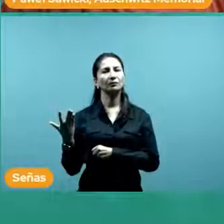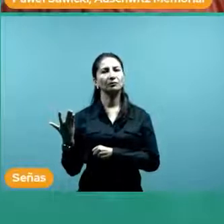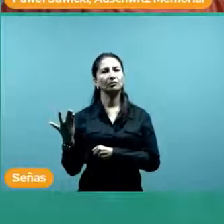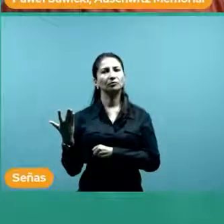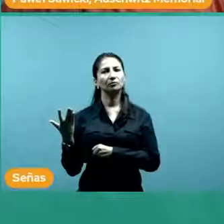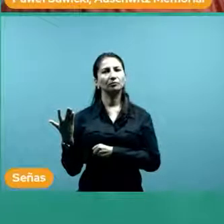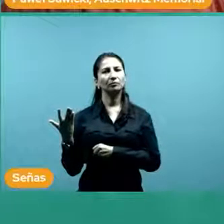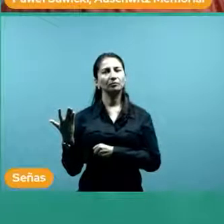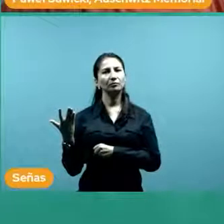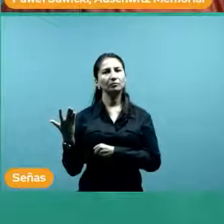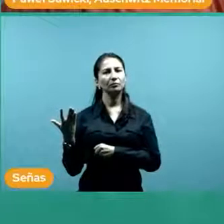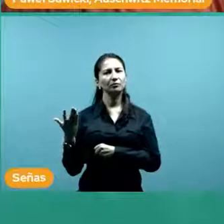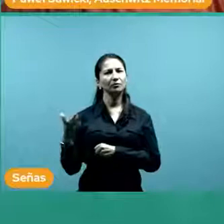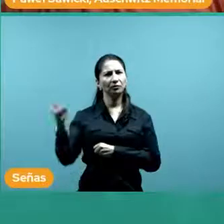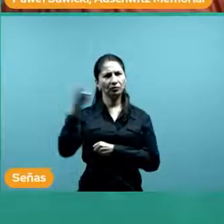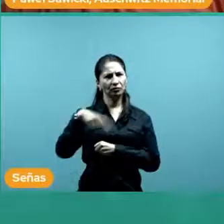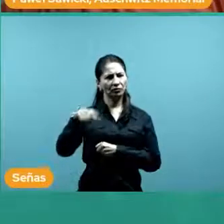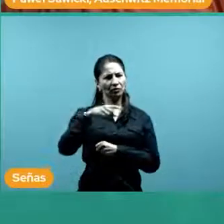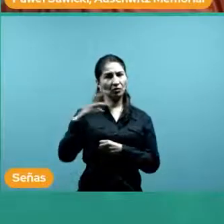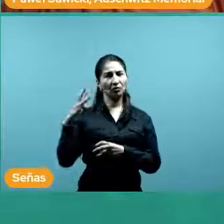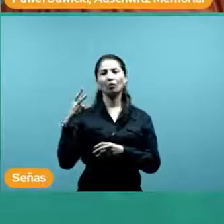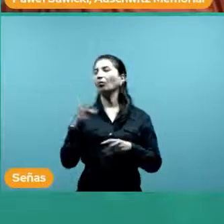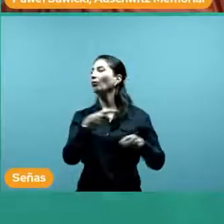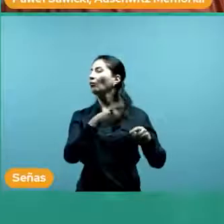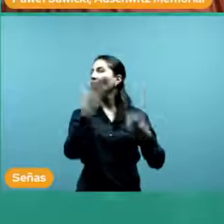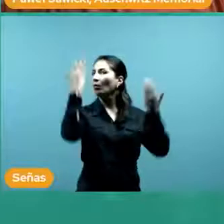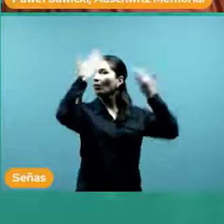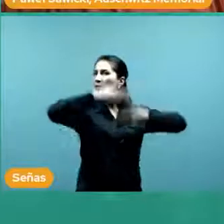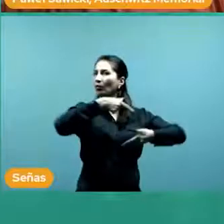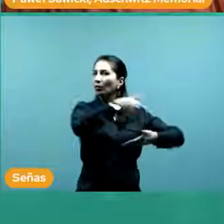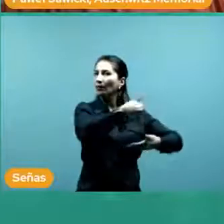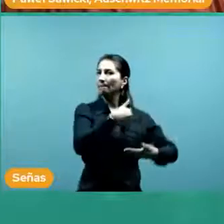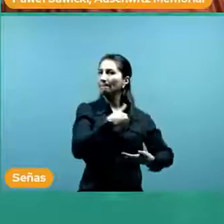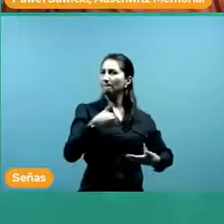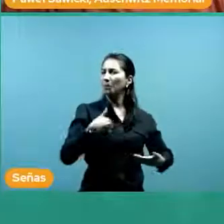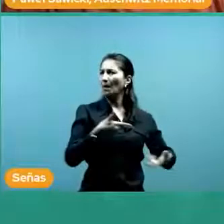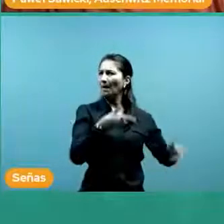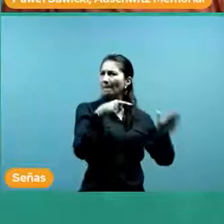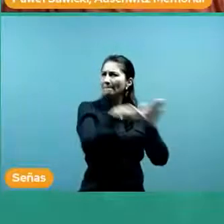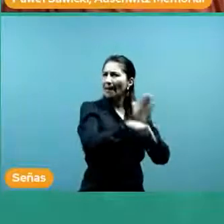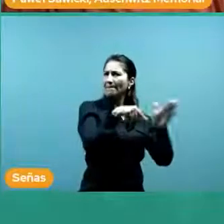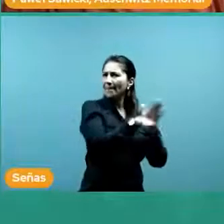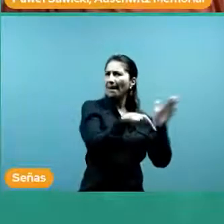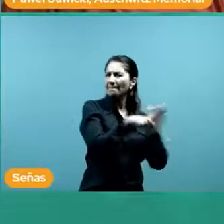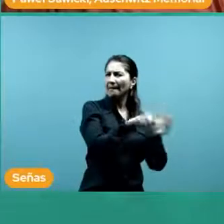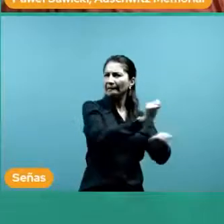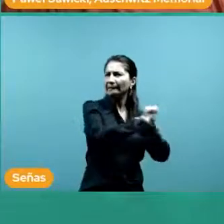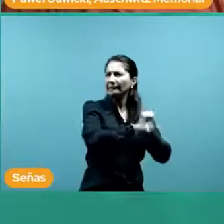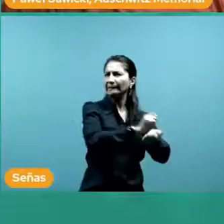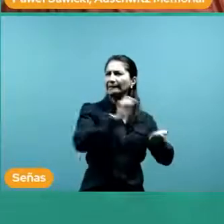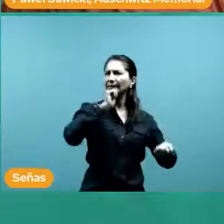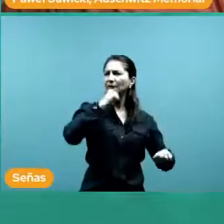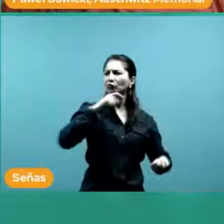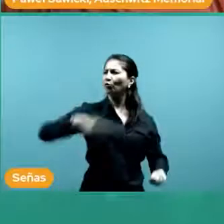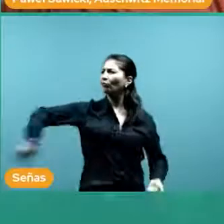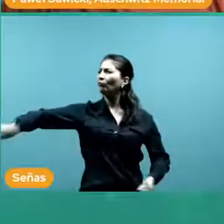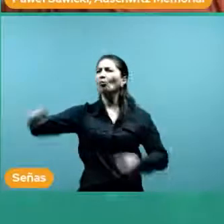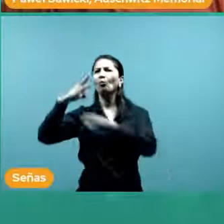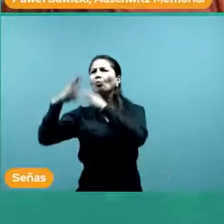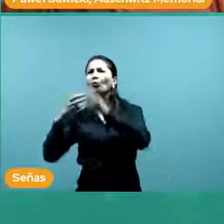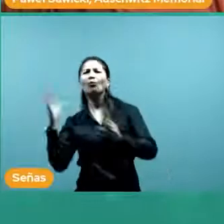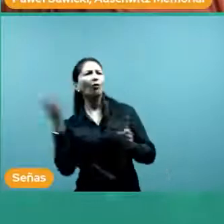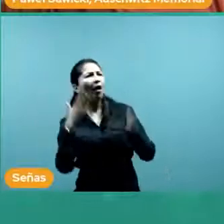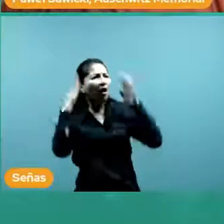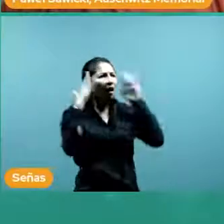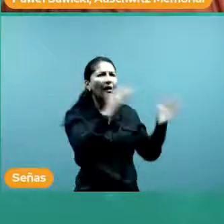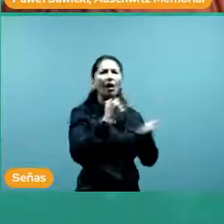question. Why didn't they do more to save those people? Why didn't they do more to